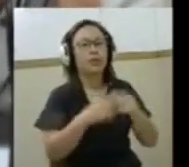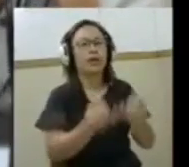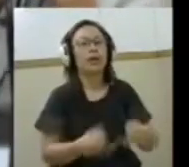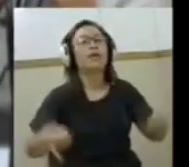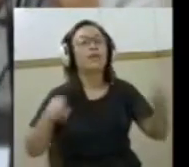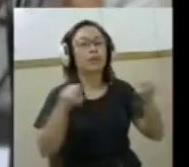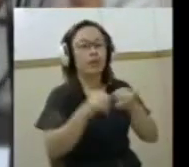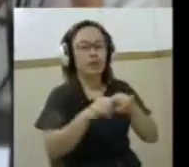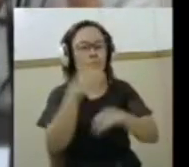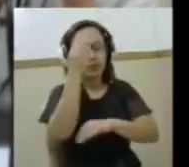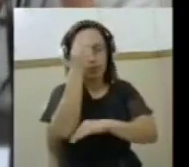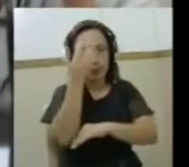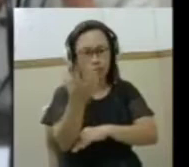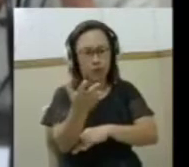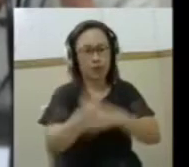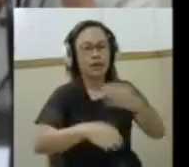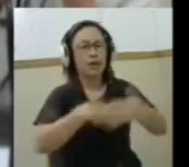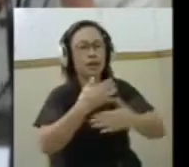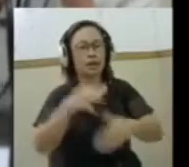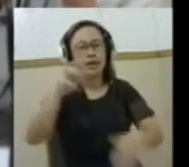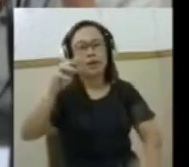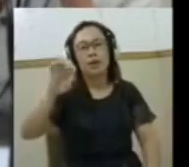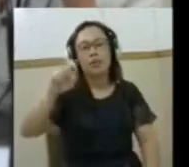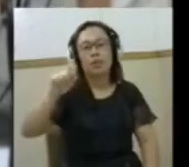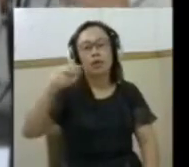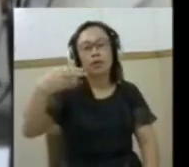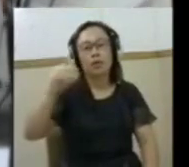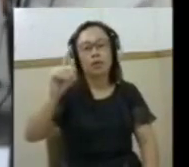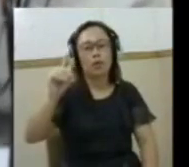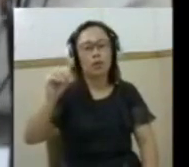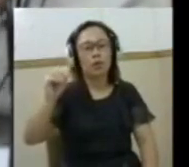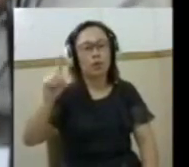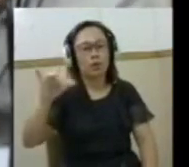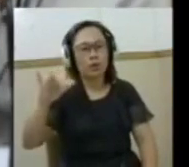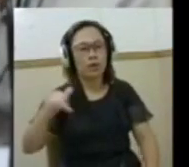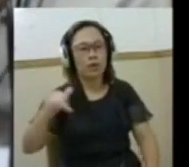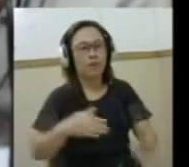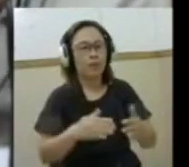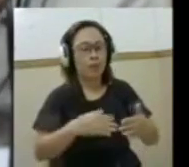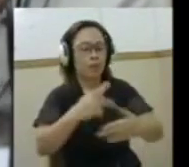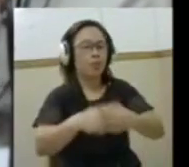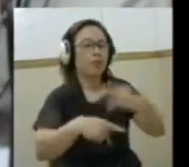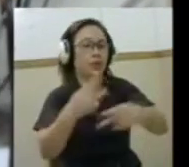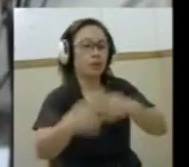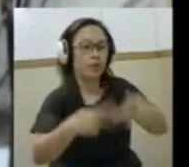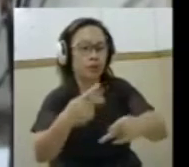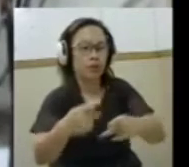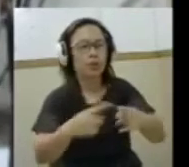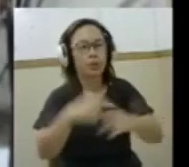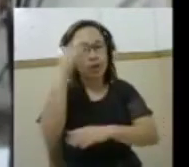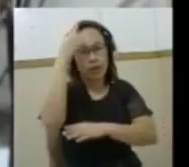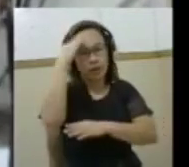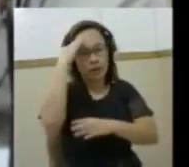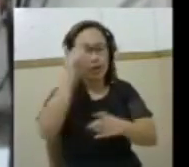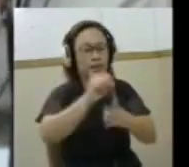information. Alright, next to that is methodology, which is the specific procedure or techniques used to identify,